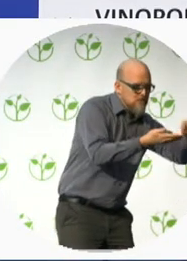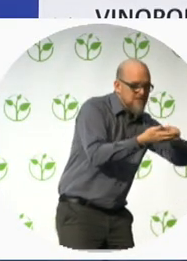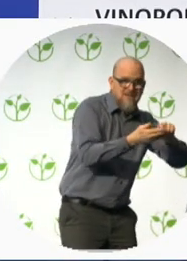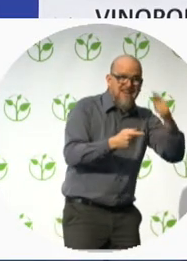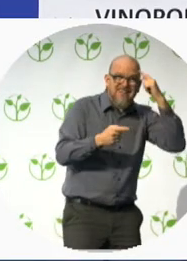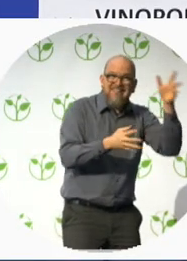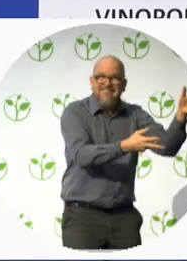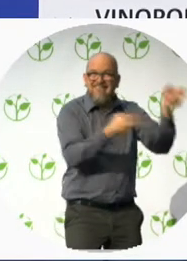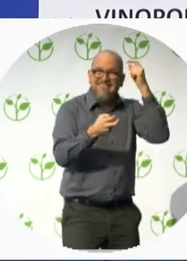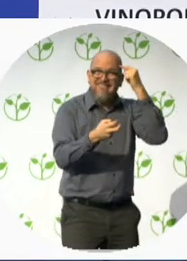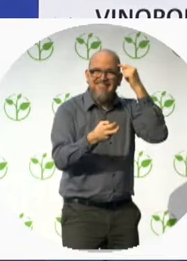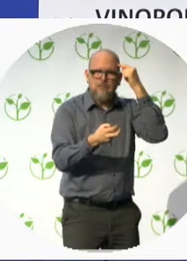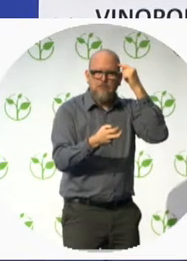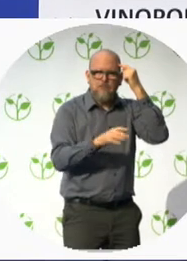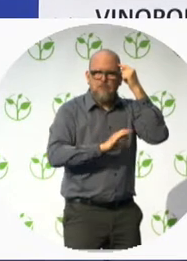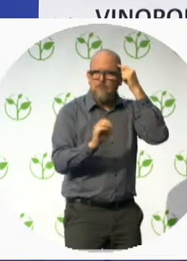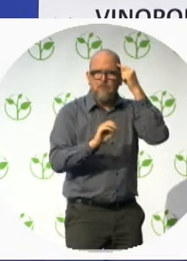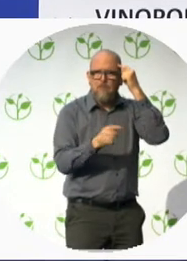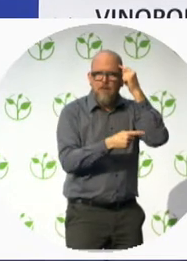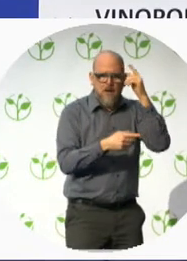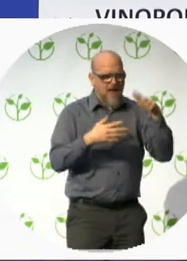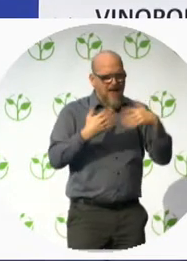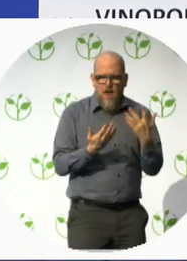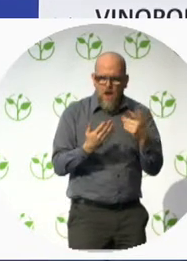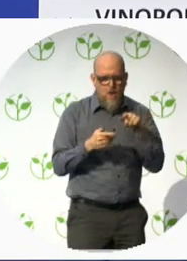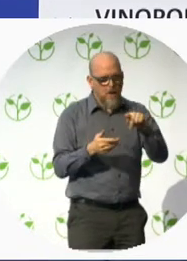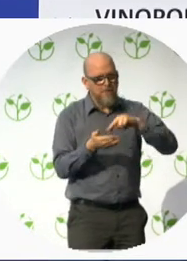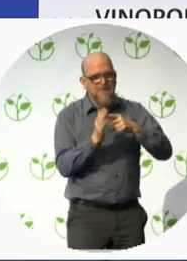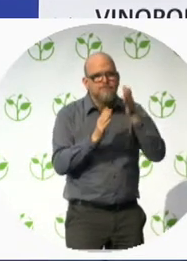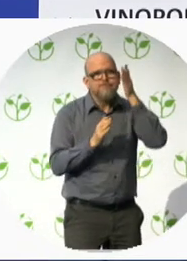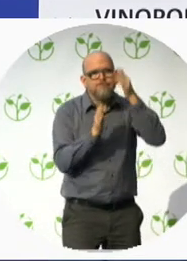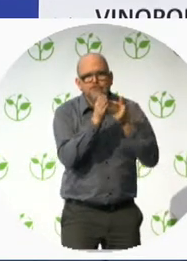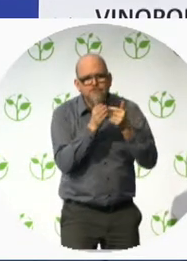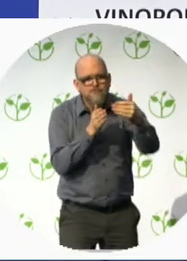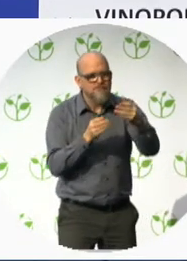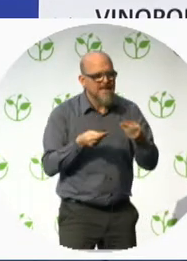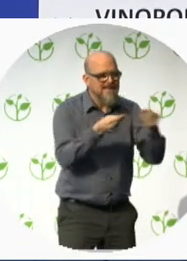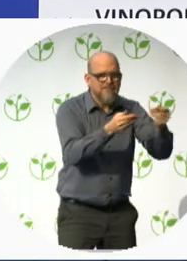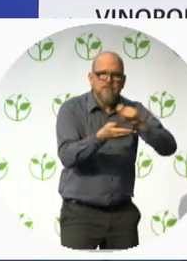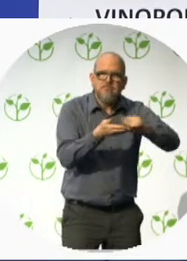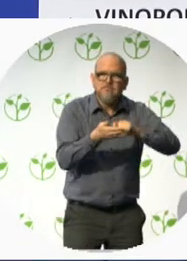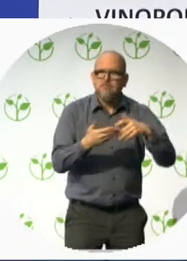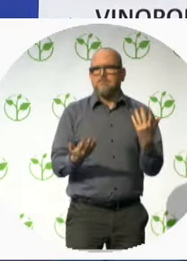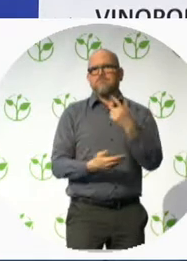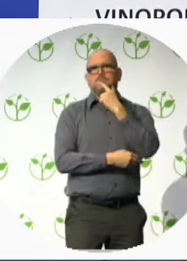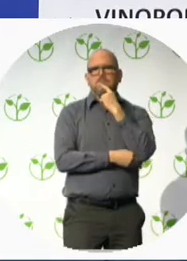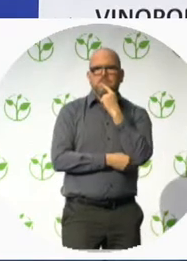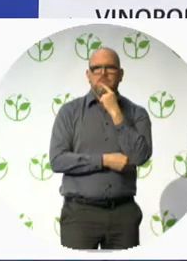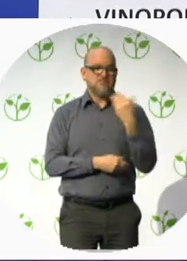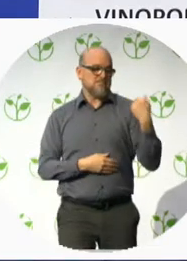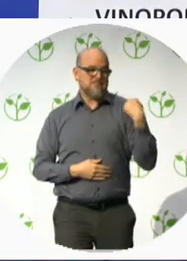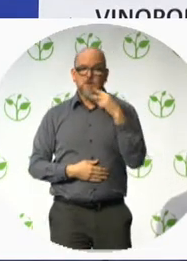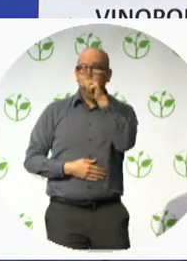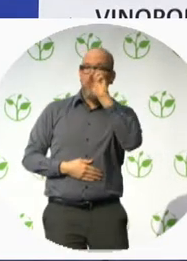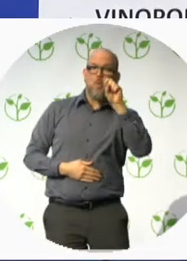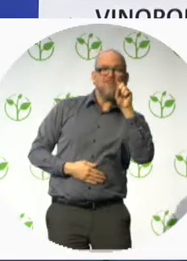So we were very fortunate in 2015 to be awarded a 2-year cooperative agreement under the